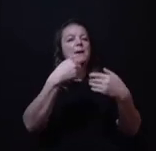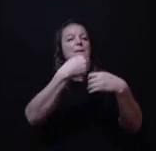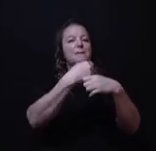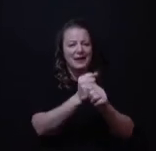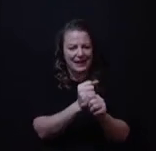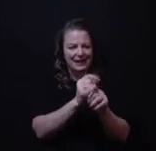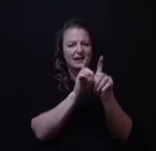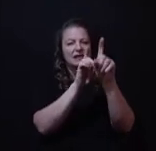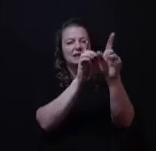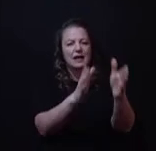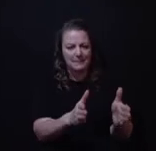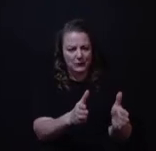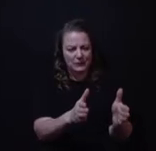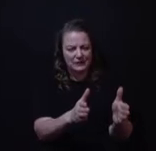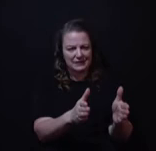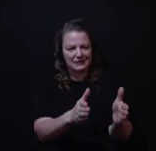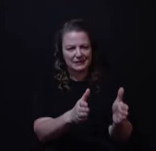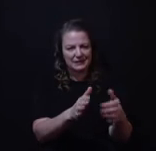disciples.